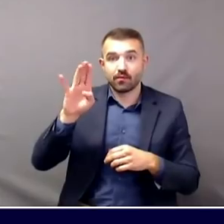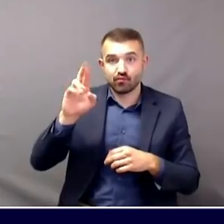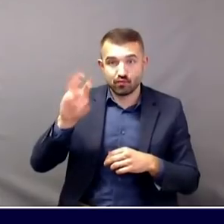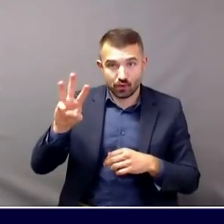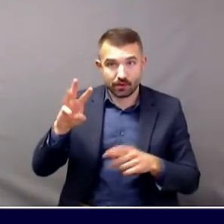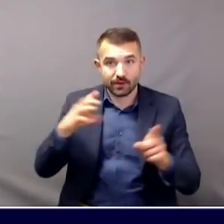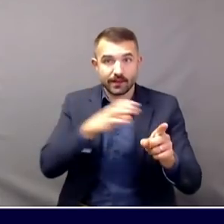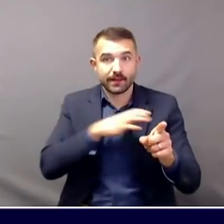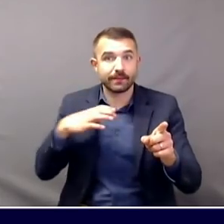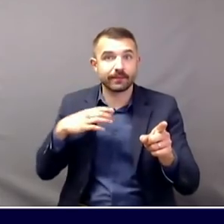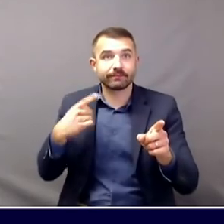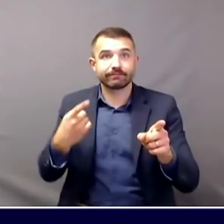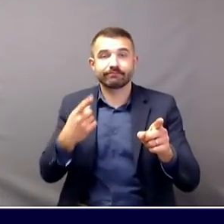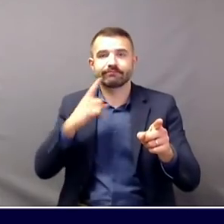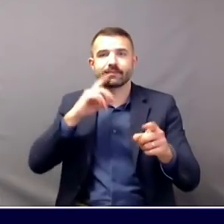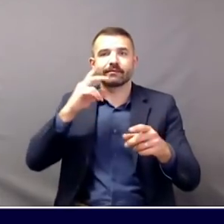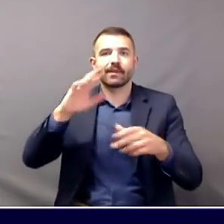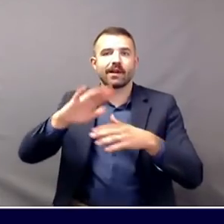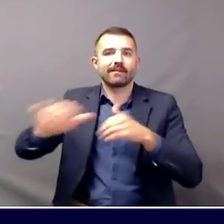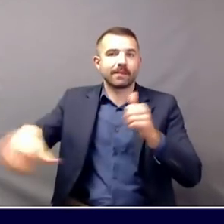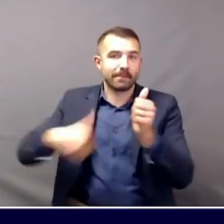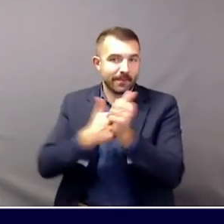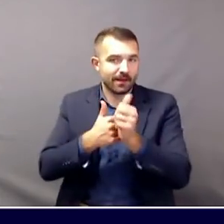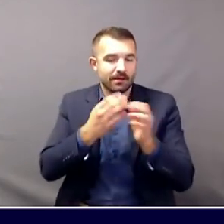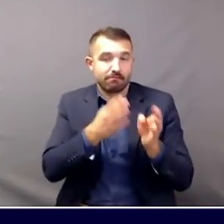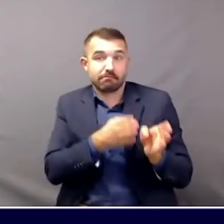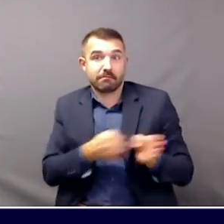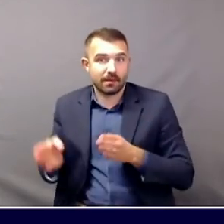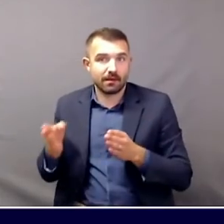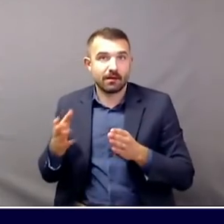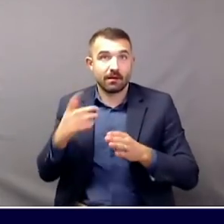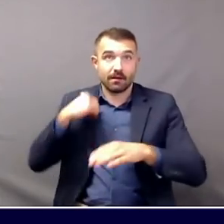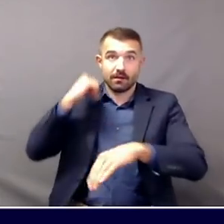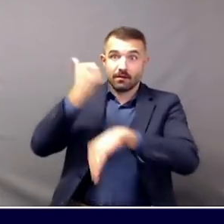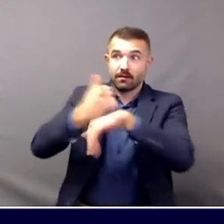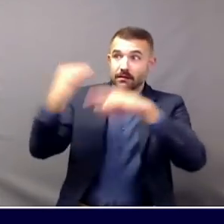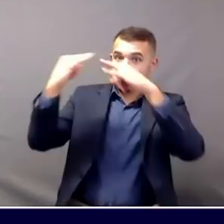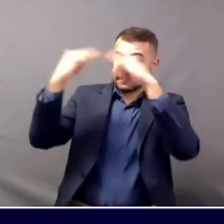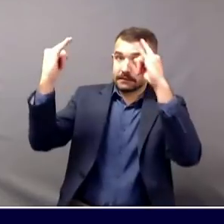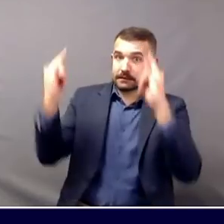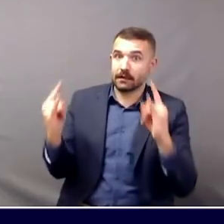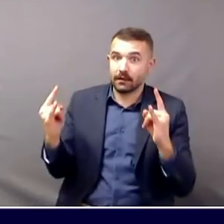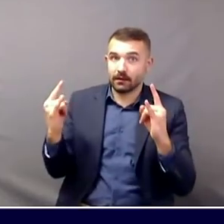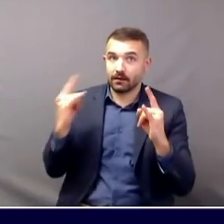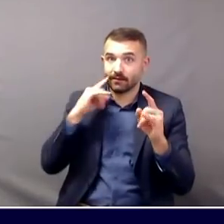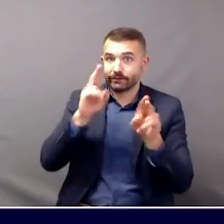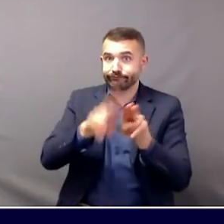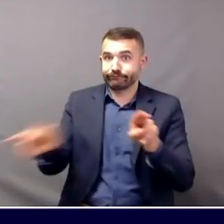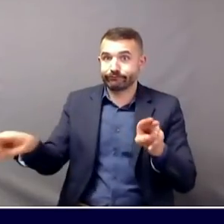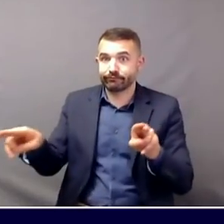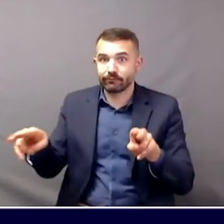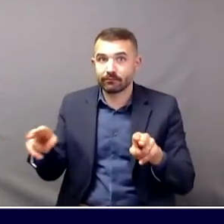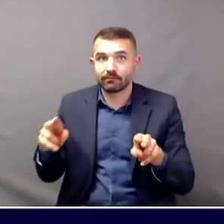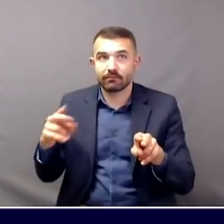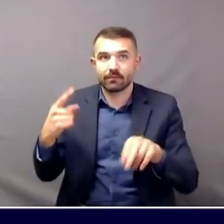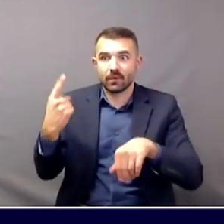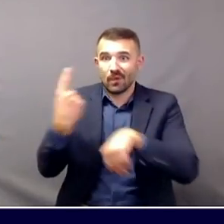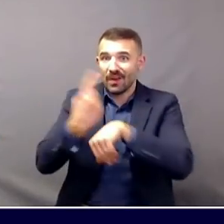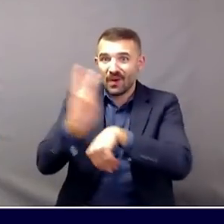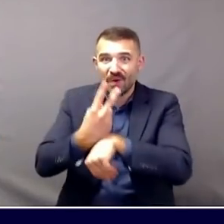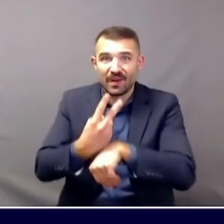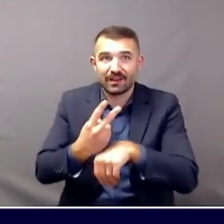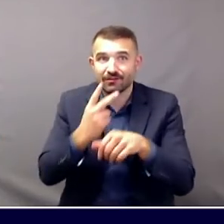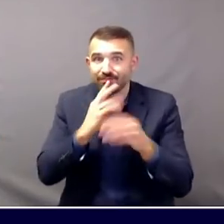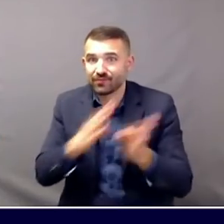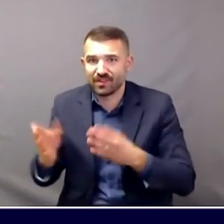are fully detailed. They are ready to go on days' notice as needed. We are not close to those triggers for needing alternative